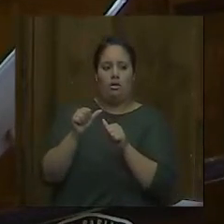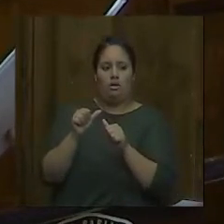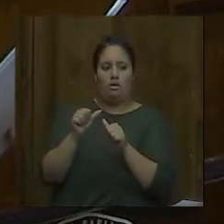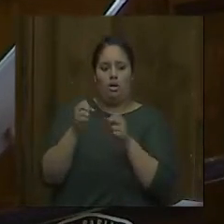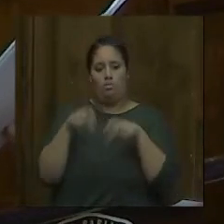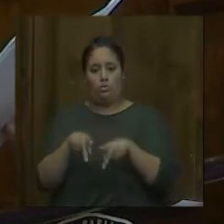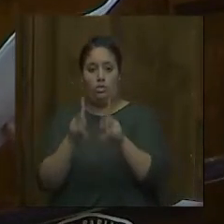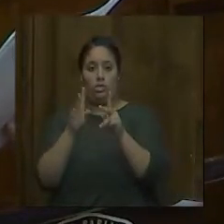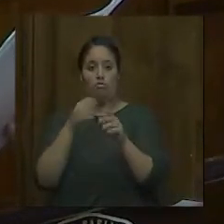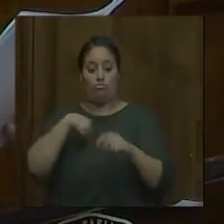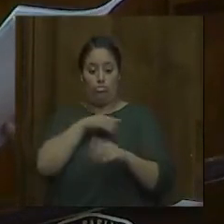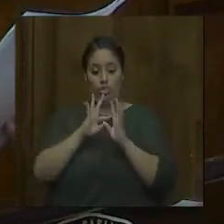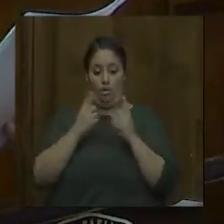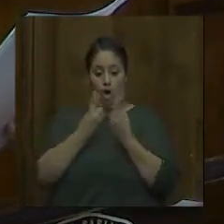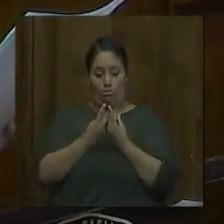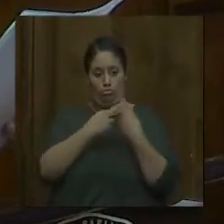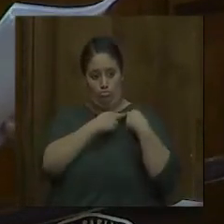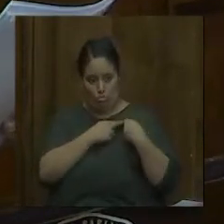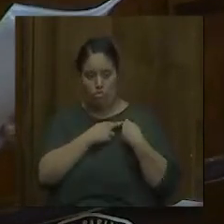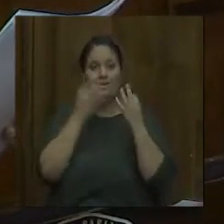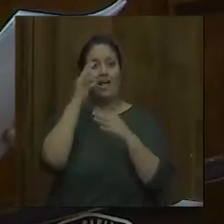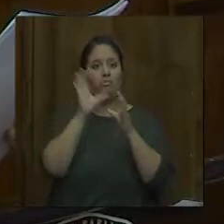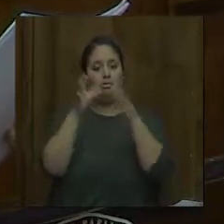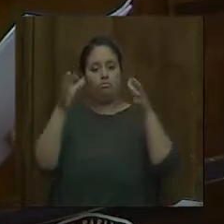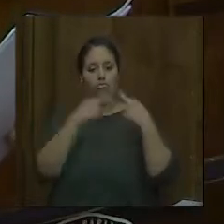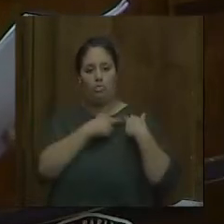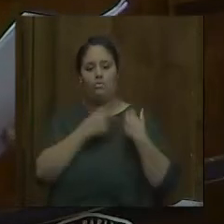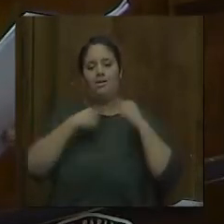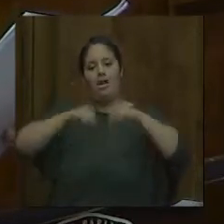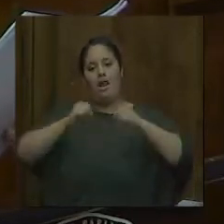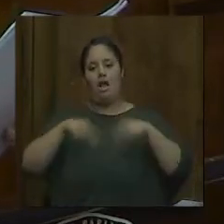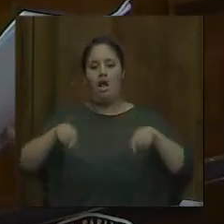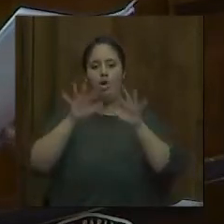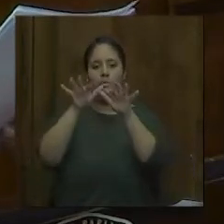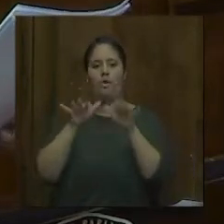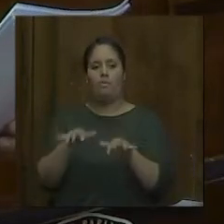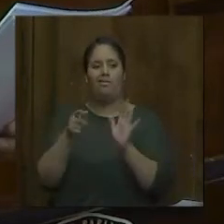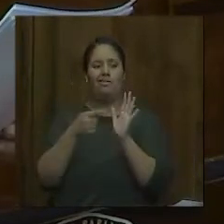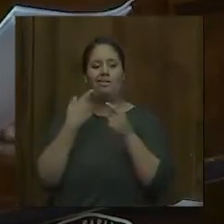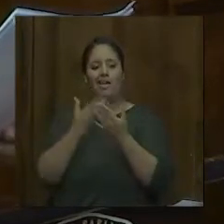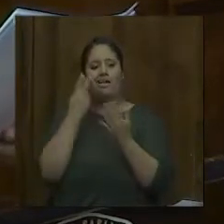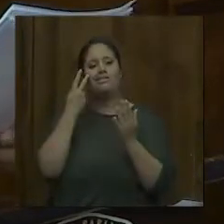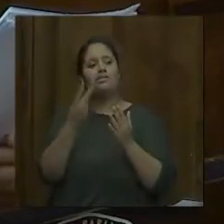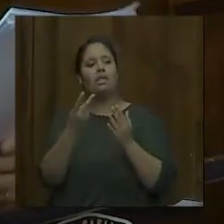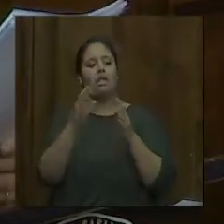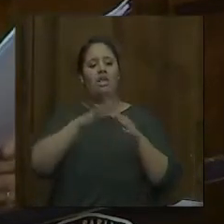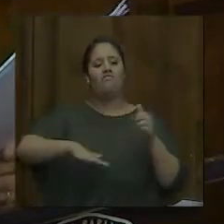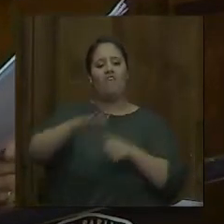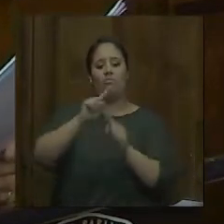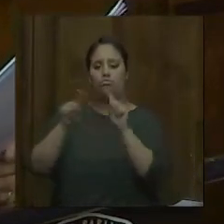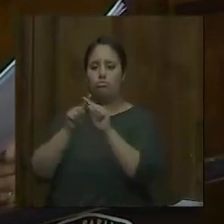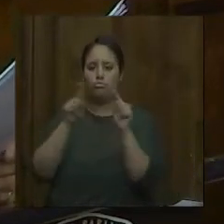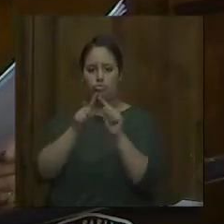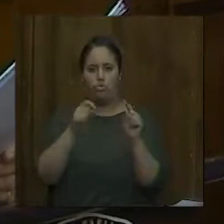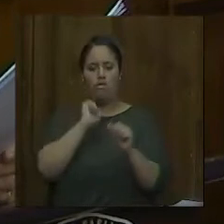of this department and government as a whole to allow our people to critically see their environments differently and to establish